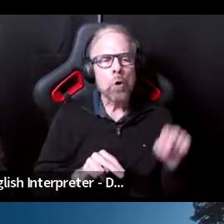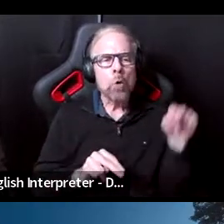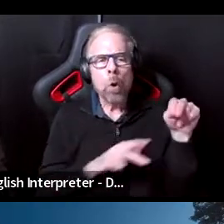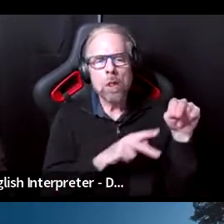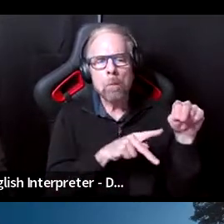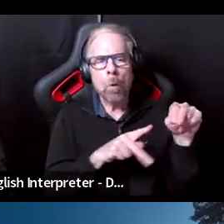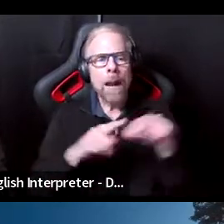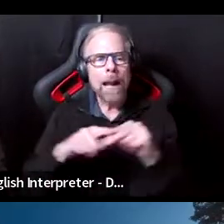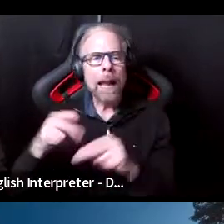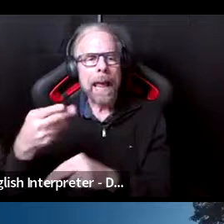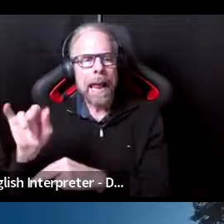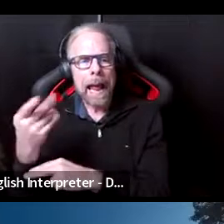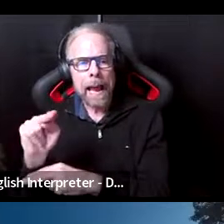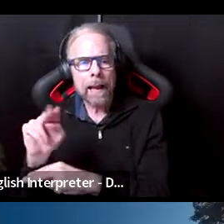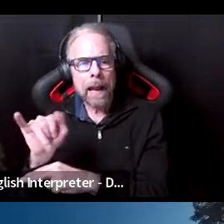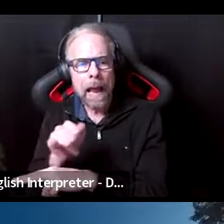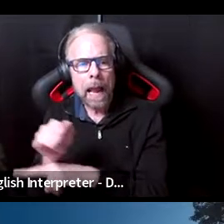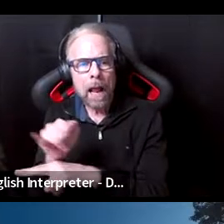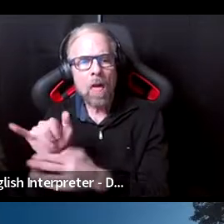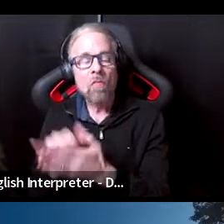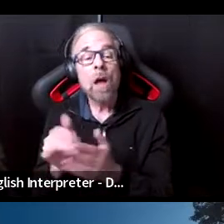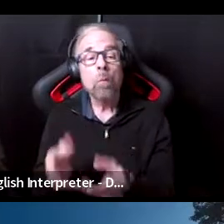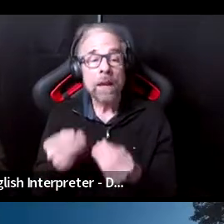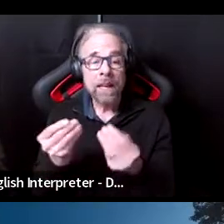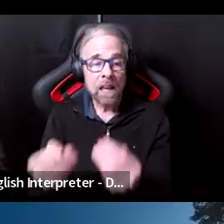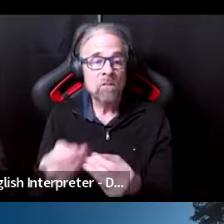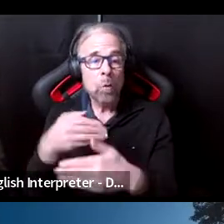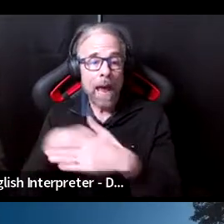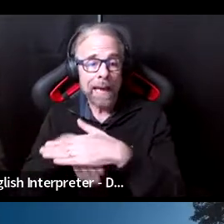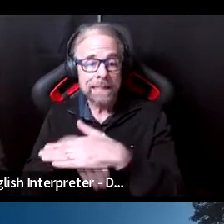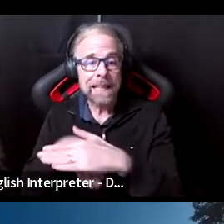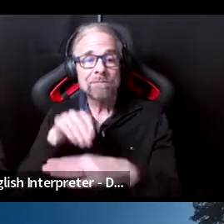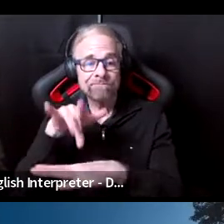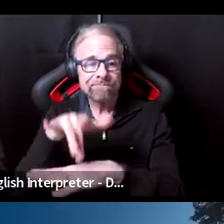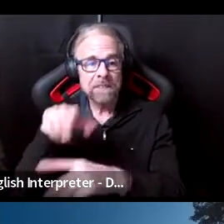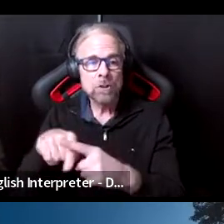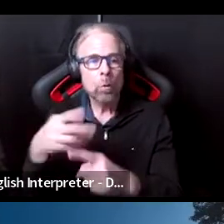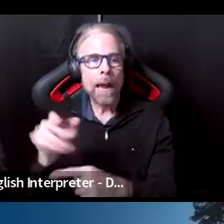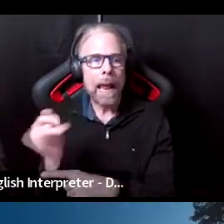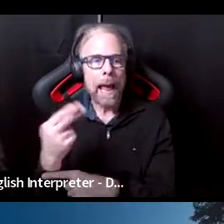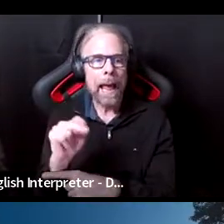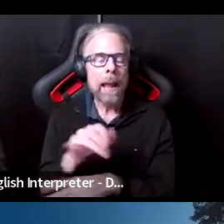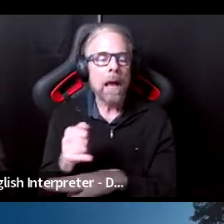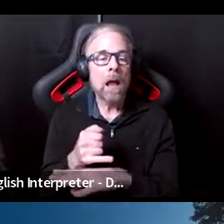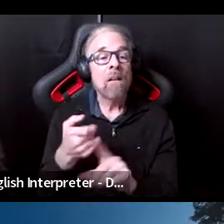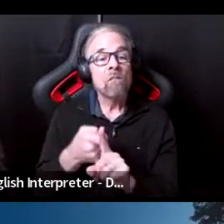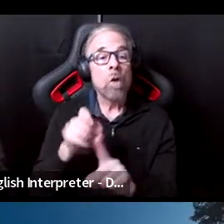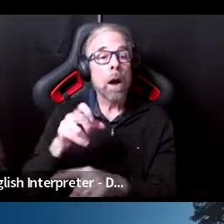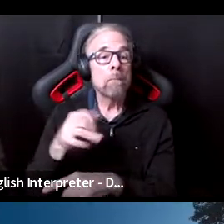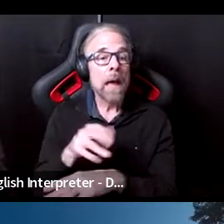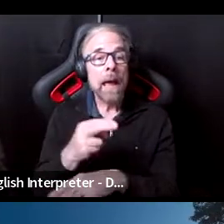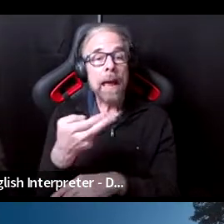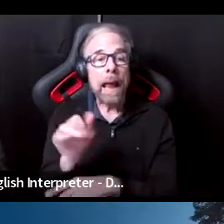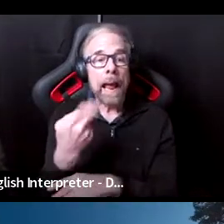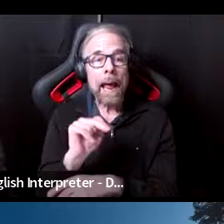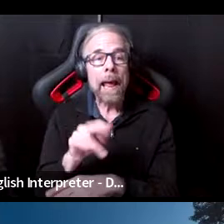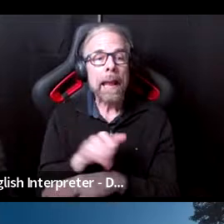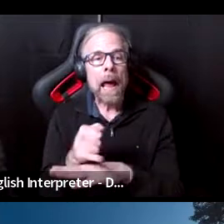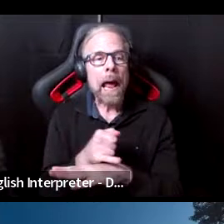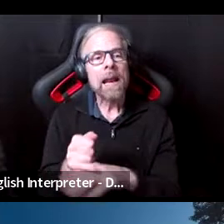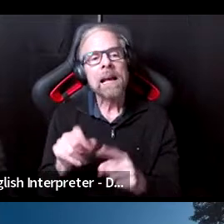that'll give us access to Hayden Island. And reverse, while going from Hayden Island to south of Portland, that's the